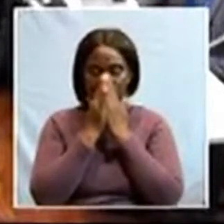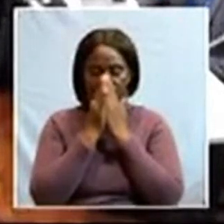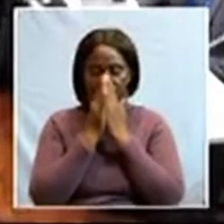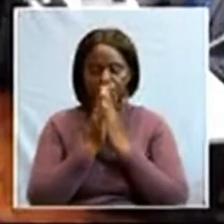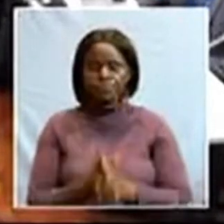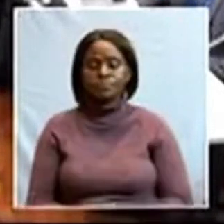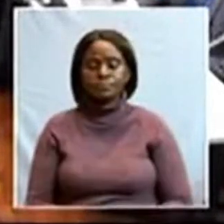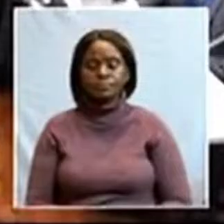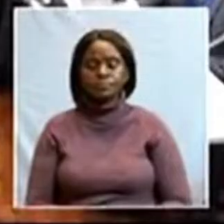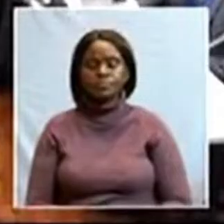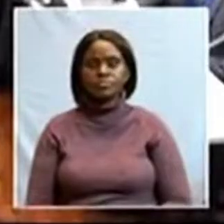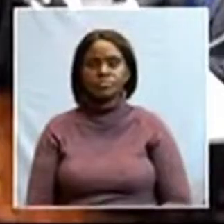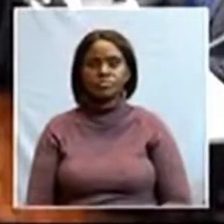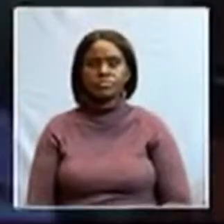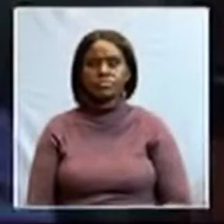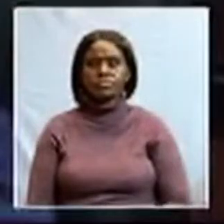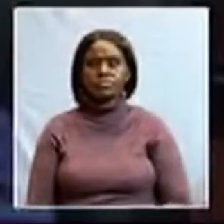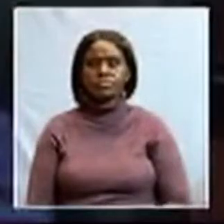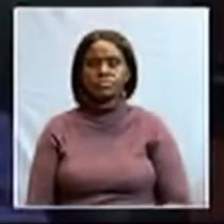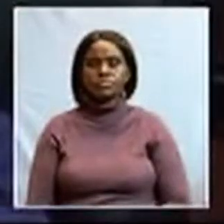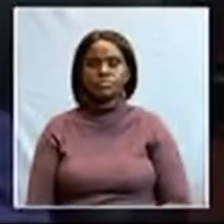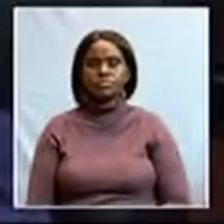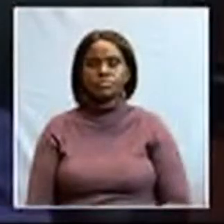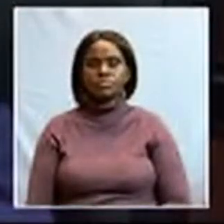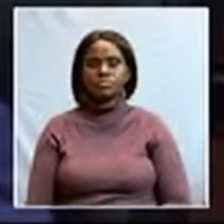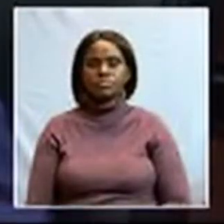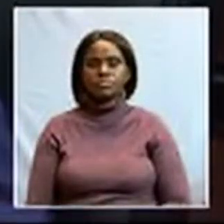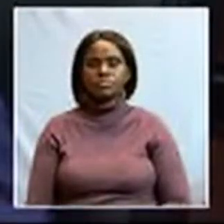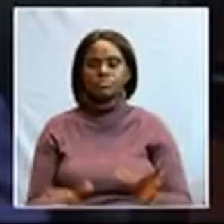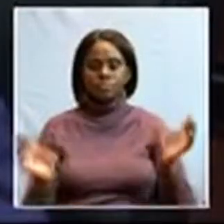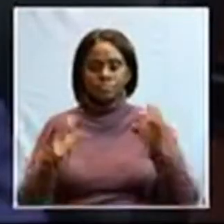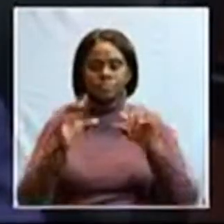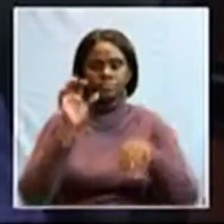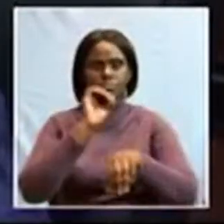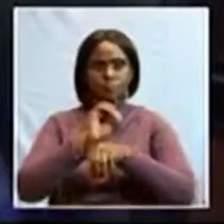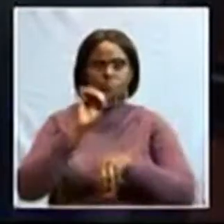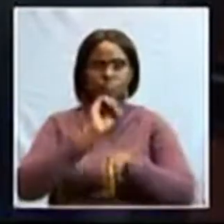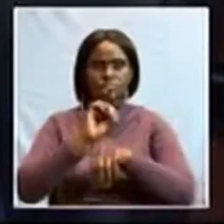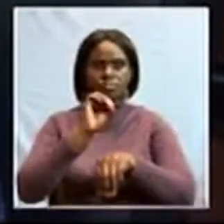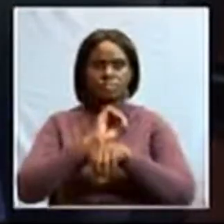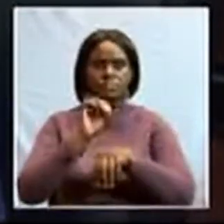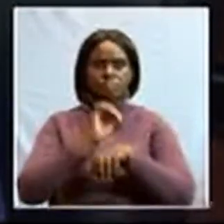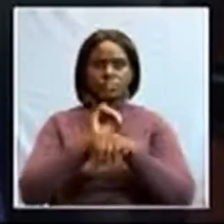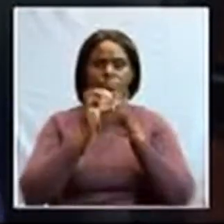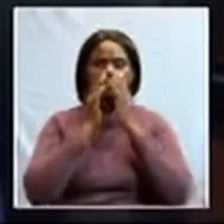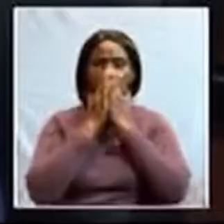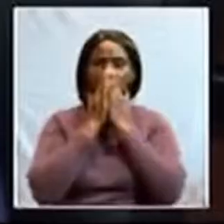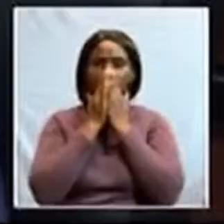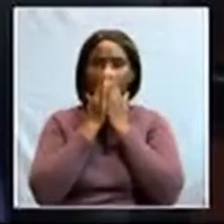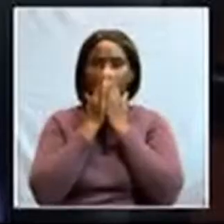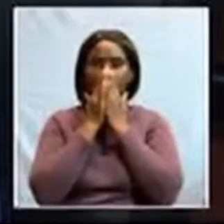the council missed an opportunity to collect revenue in an amount of